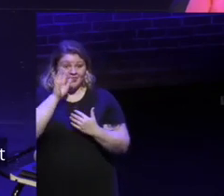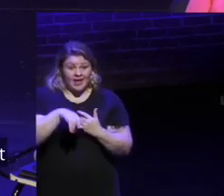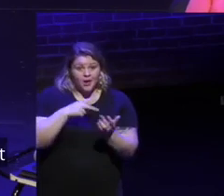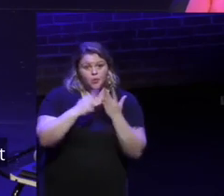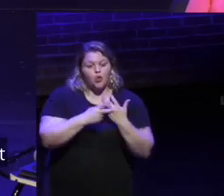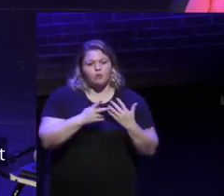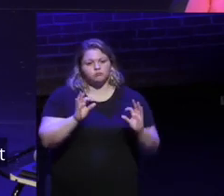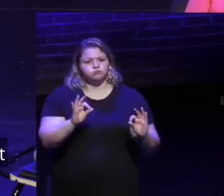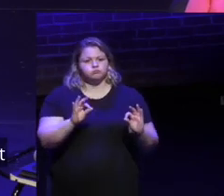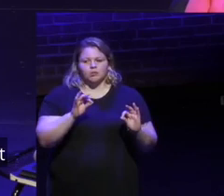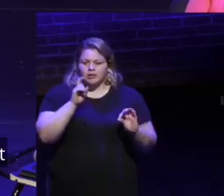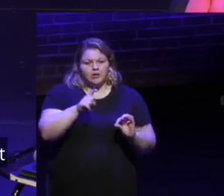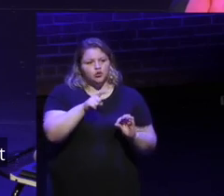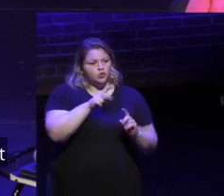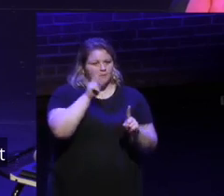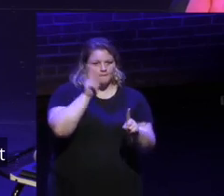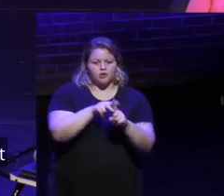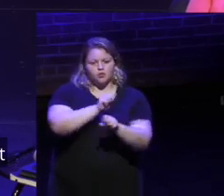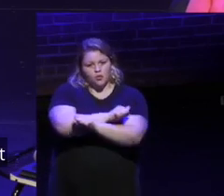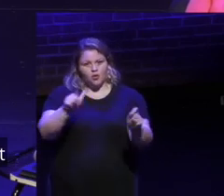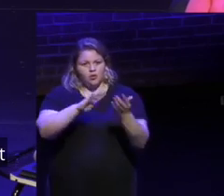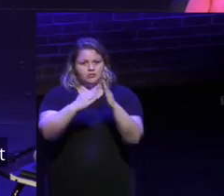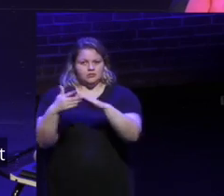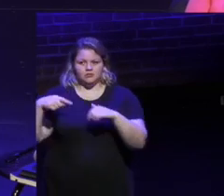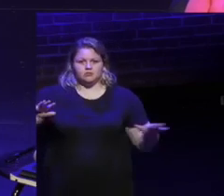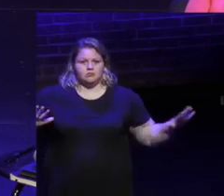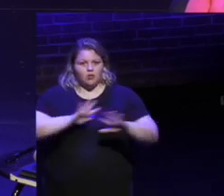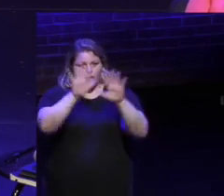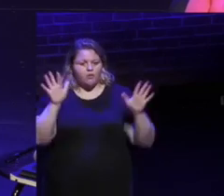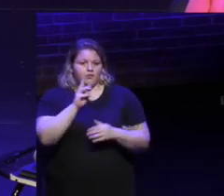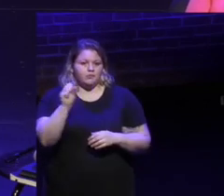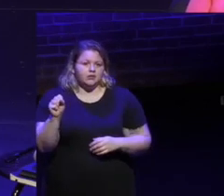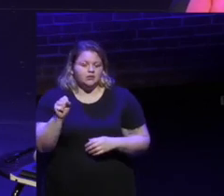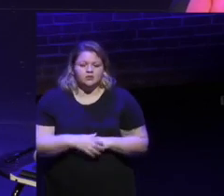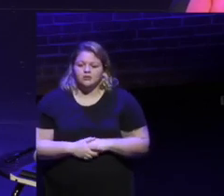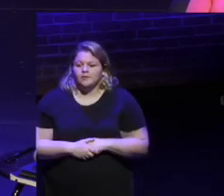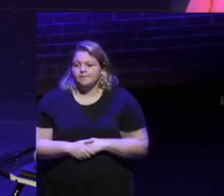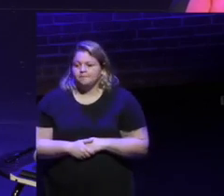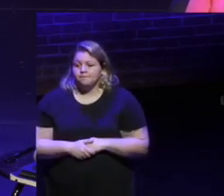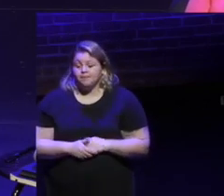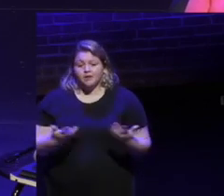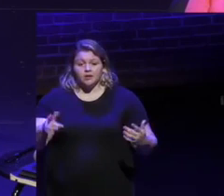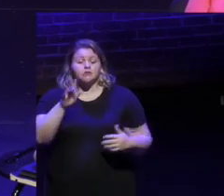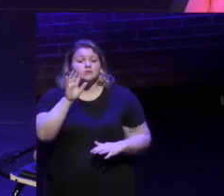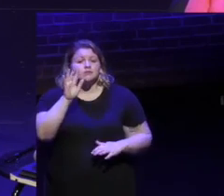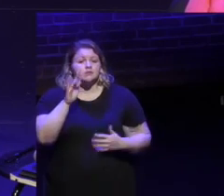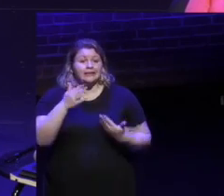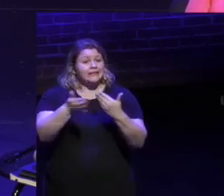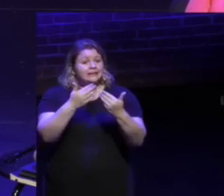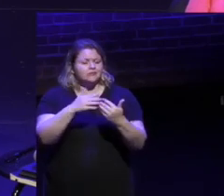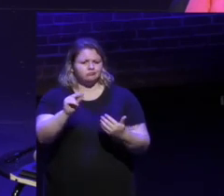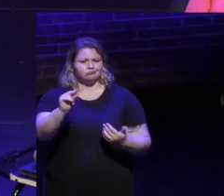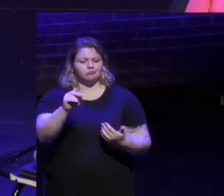sure that we're supporting career development in arts and culture, because it requires a lot of expertise, it requires a